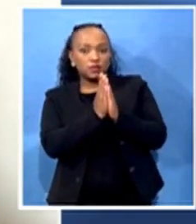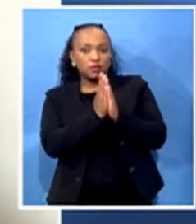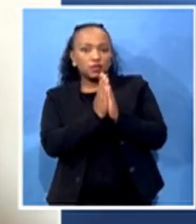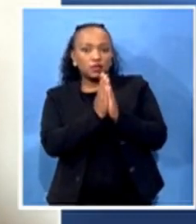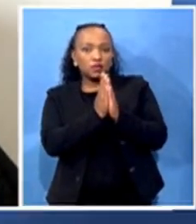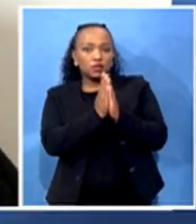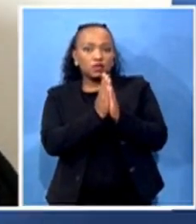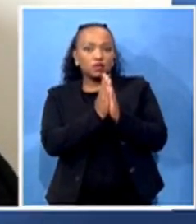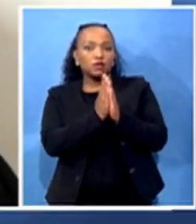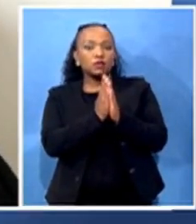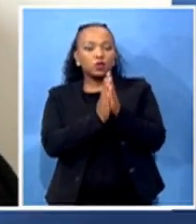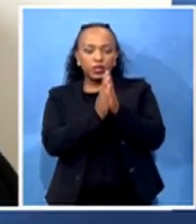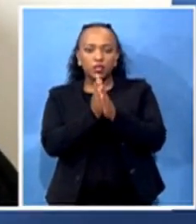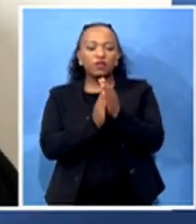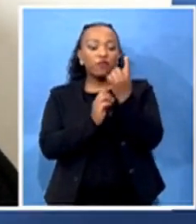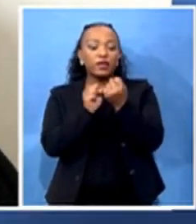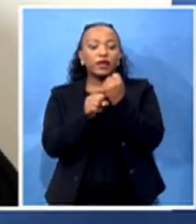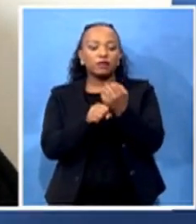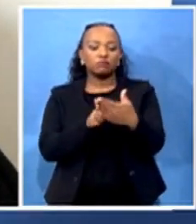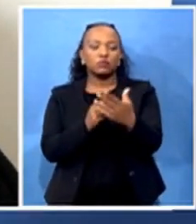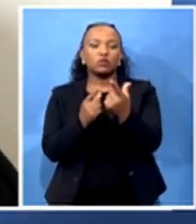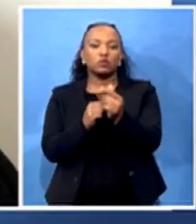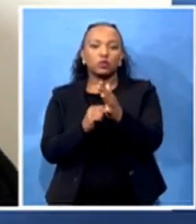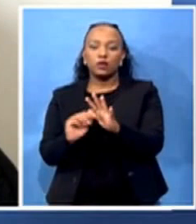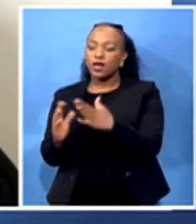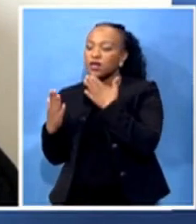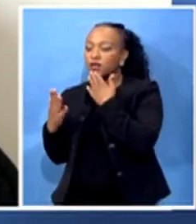Yeah. Thank you so much for talking to us, Mukondleteri